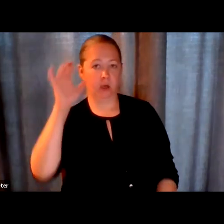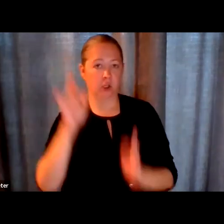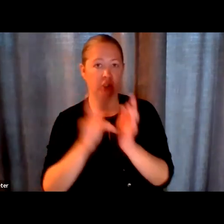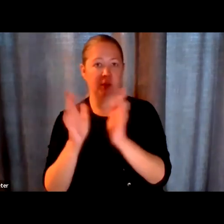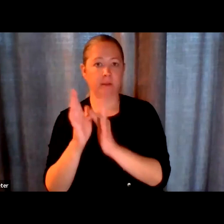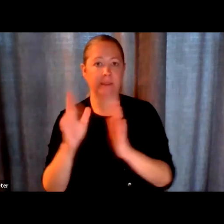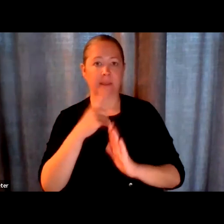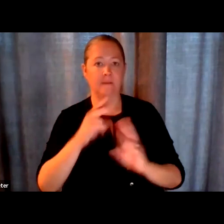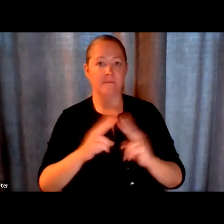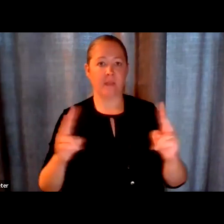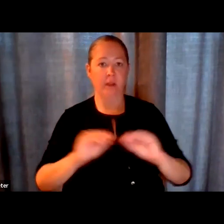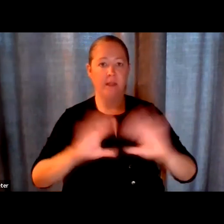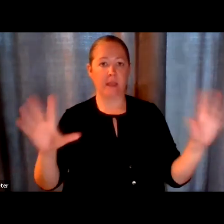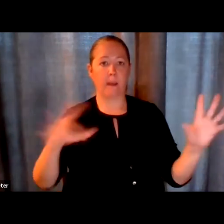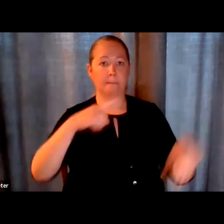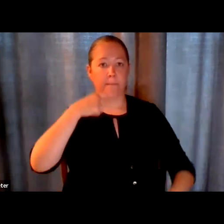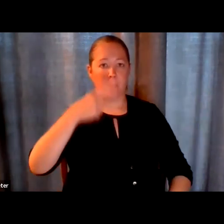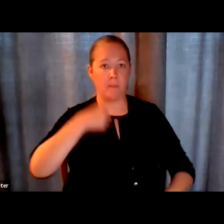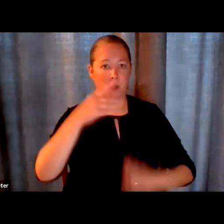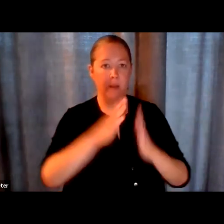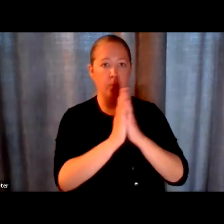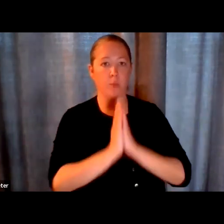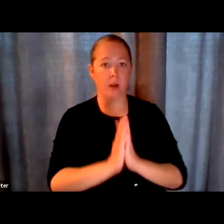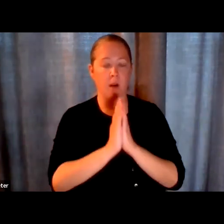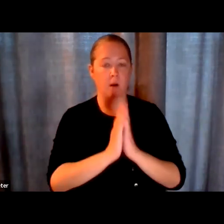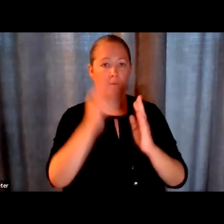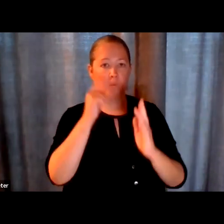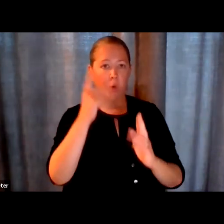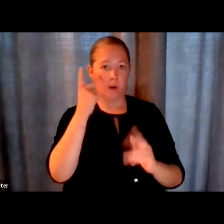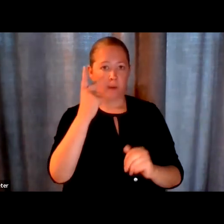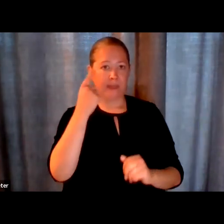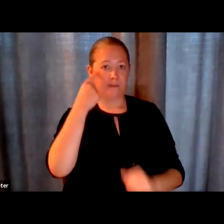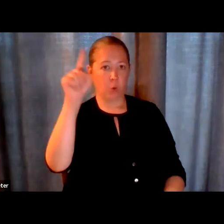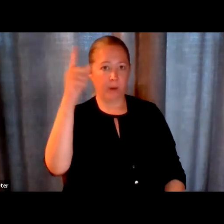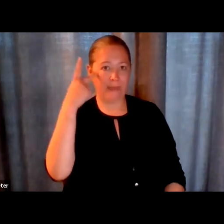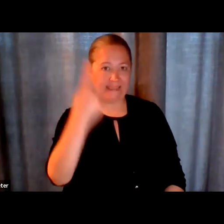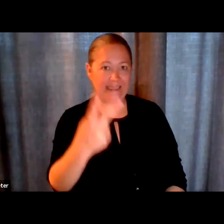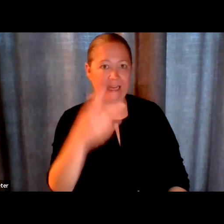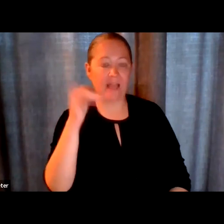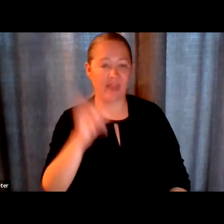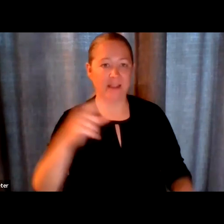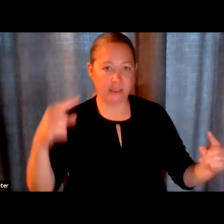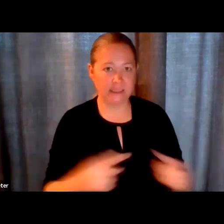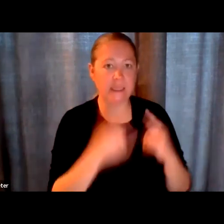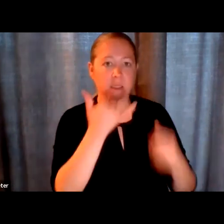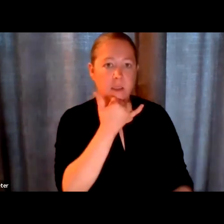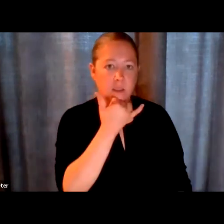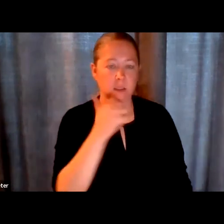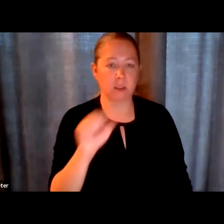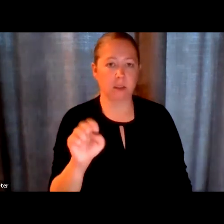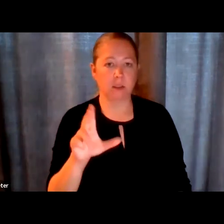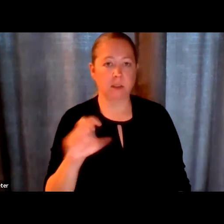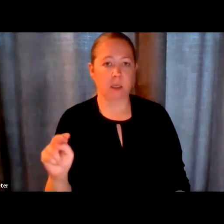clear that public prayer, in order to be seen, is a sin. There's no ambiguity. There's no room